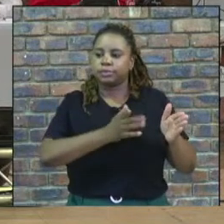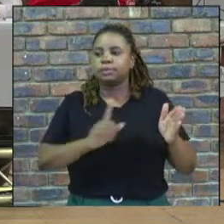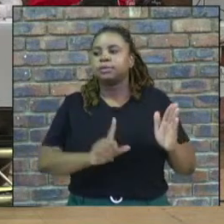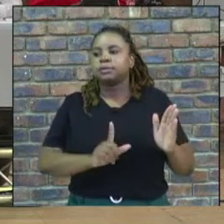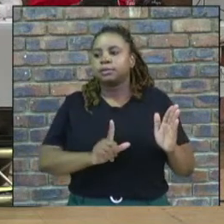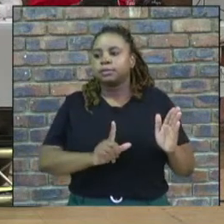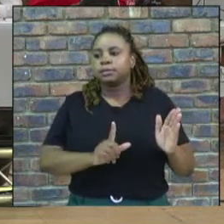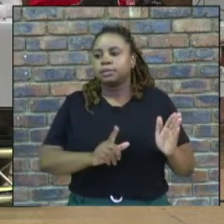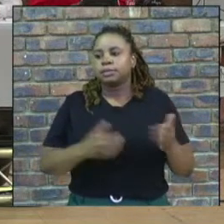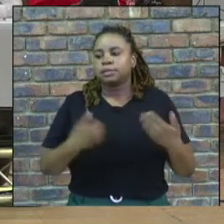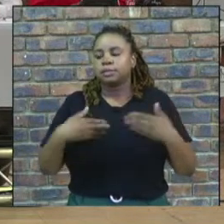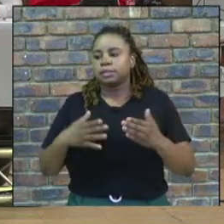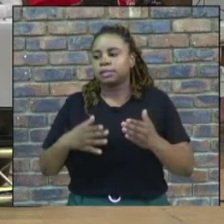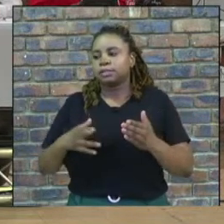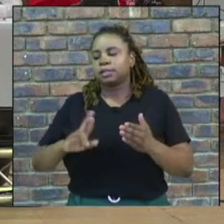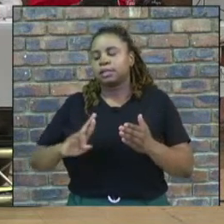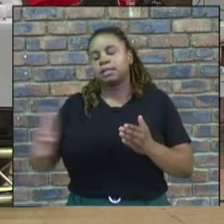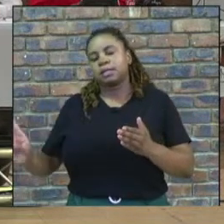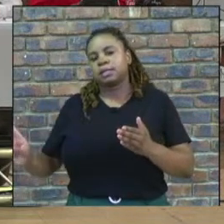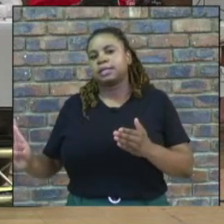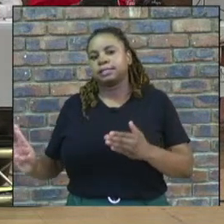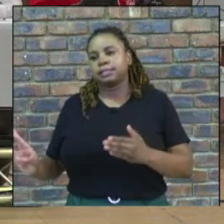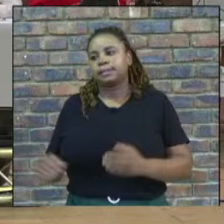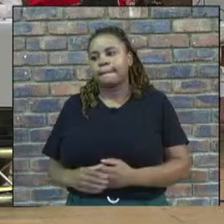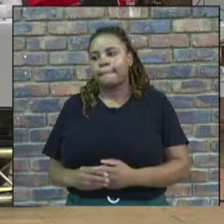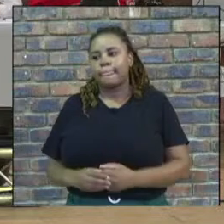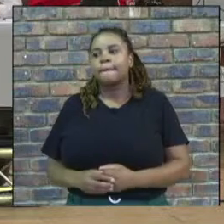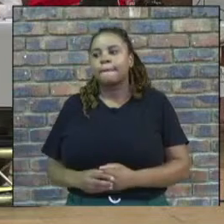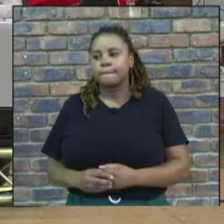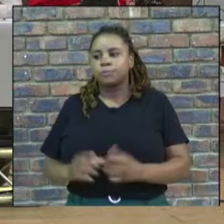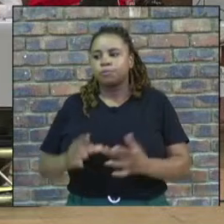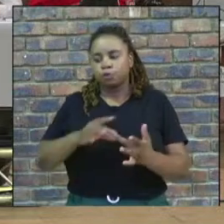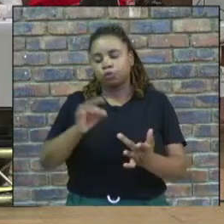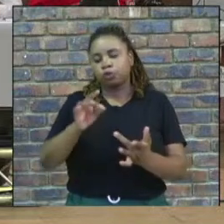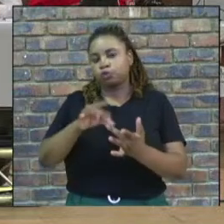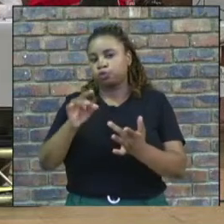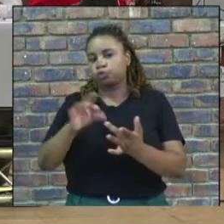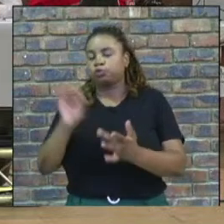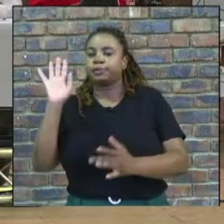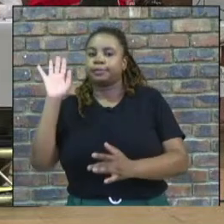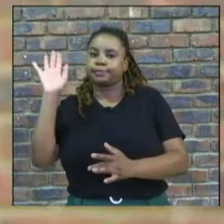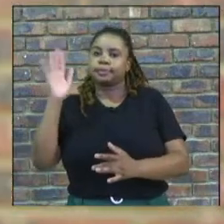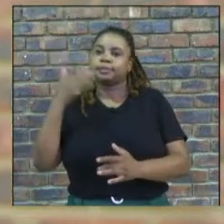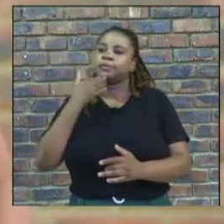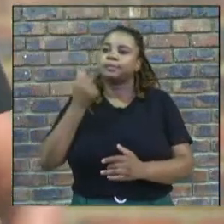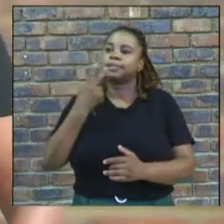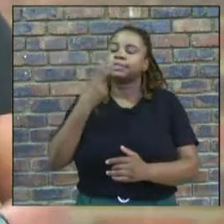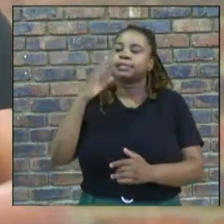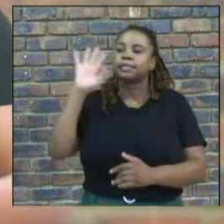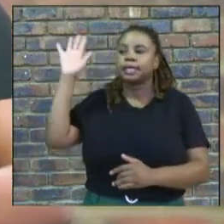kere. Ore re kgone o nna le tsamaiso e tolameng. So a re bone matsoho ka mo.